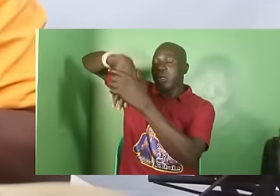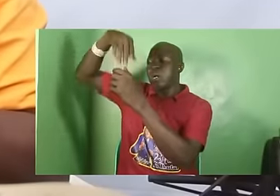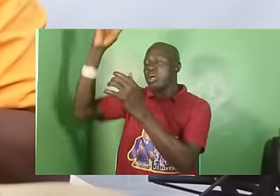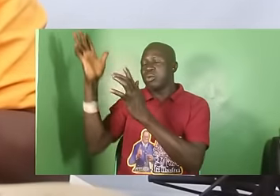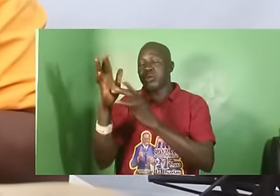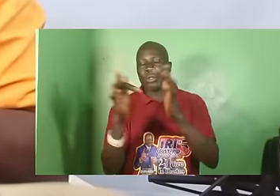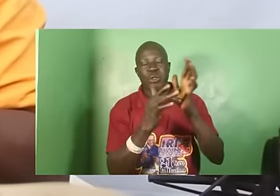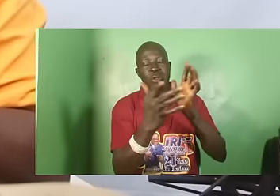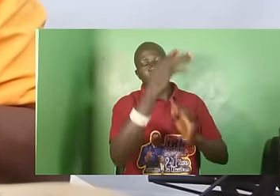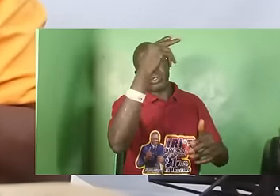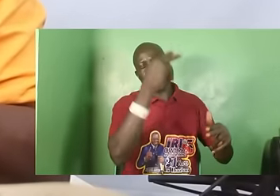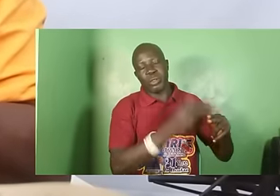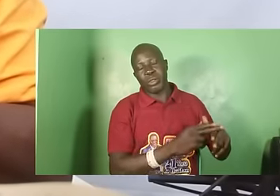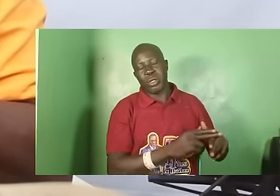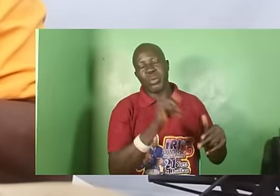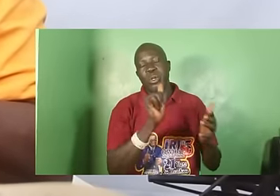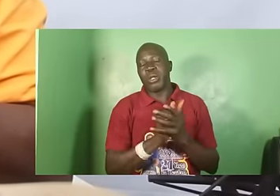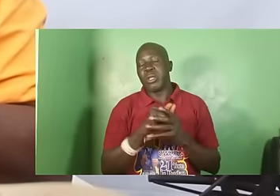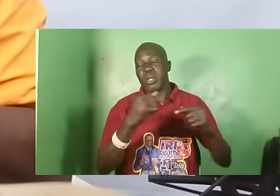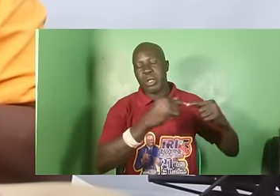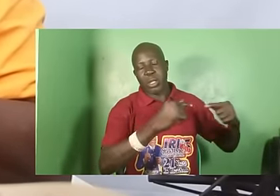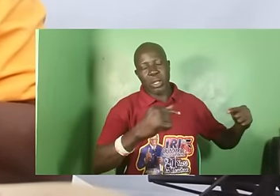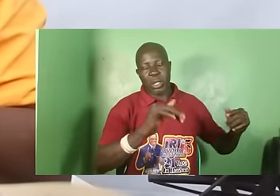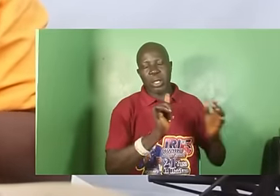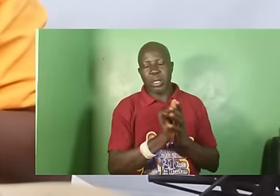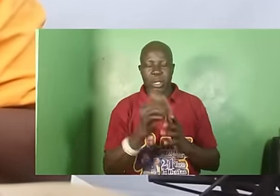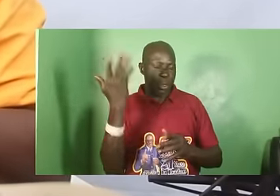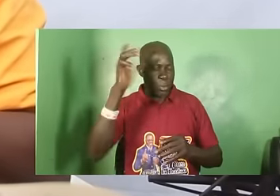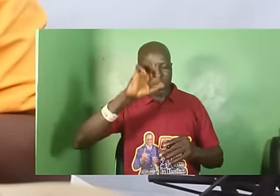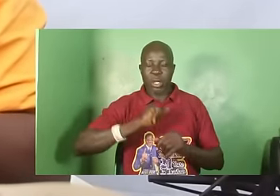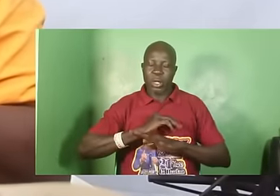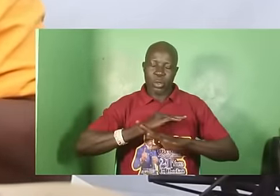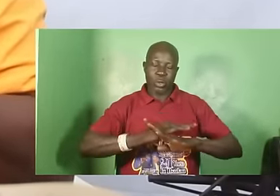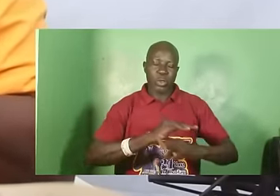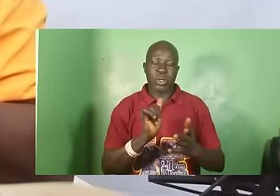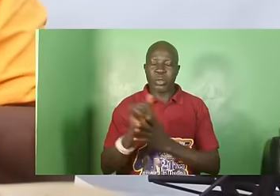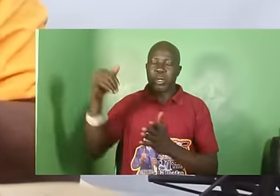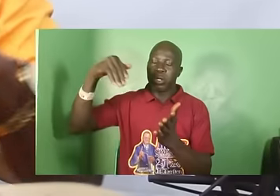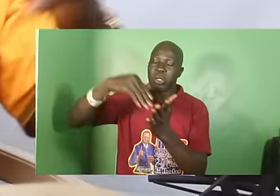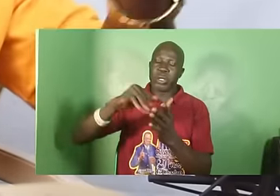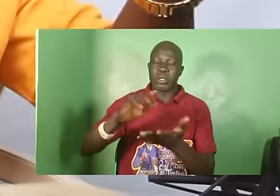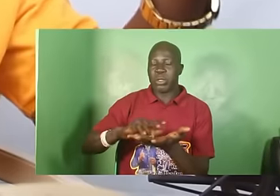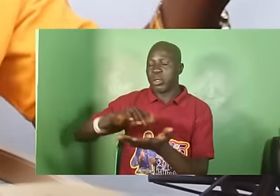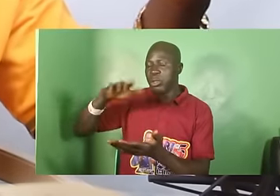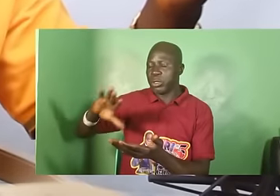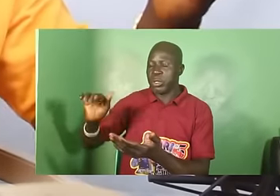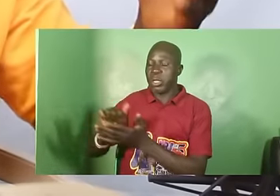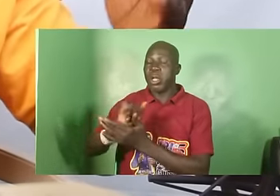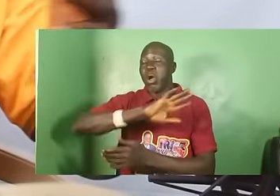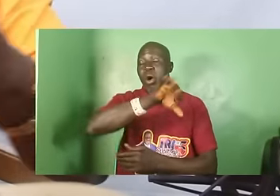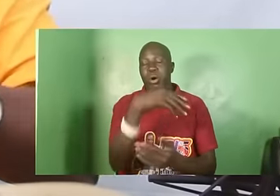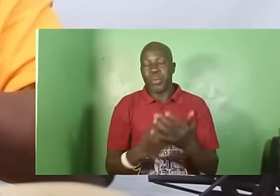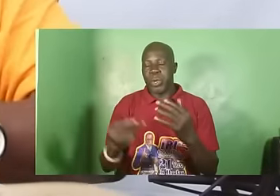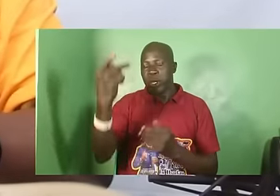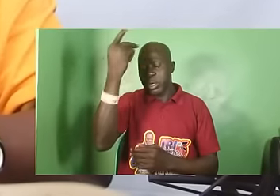glory in Jesus. Ayé a máa gbógun ti àwọn ológun ọmọ. The enemy do wage war against glorious children. Ẹ̀yin abiyamọ ẹjọ́ ẹ